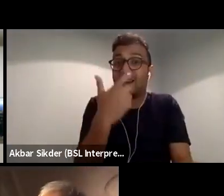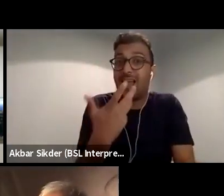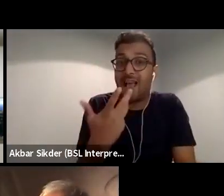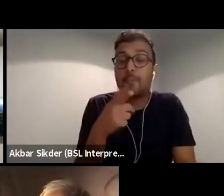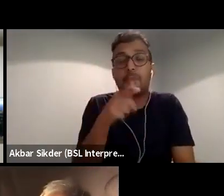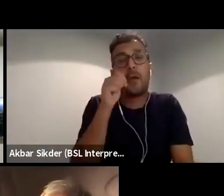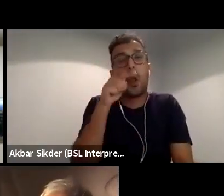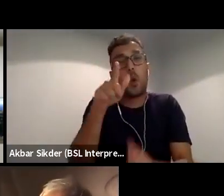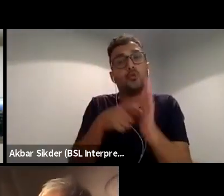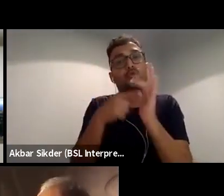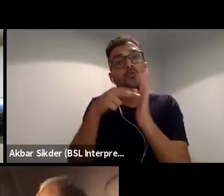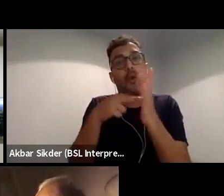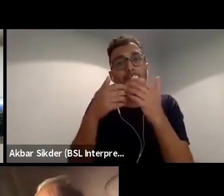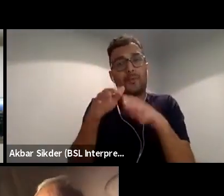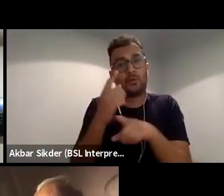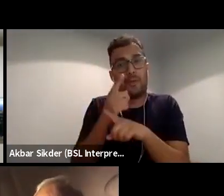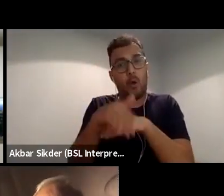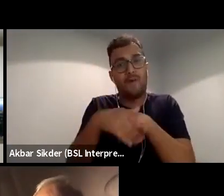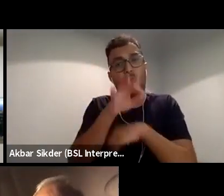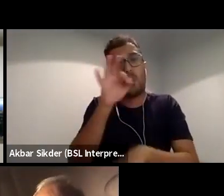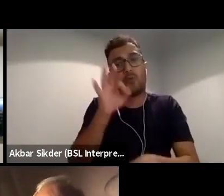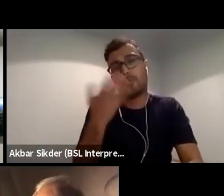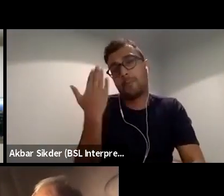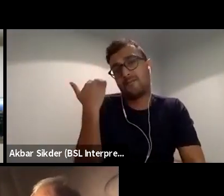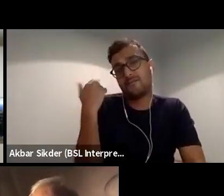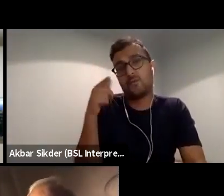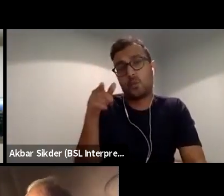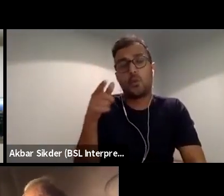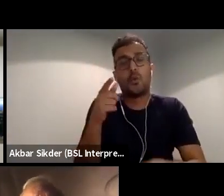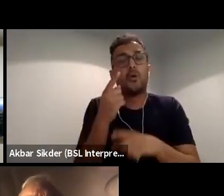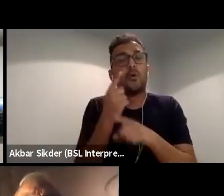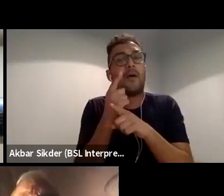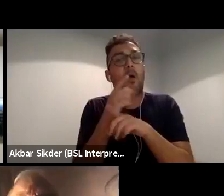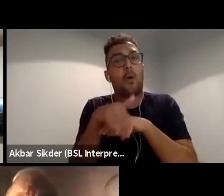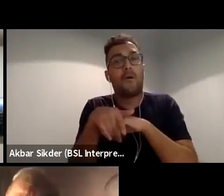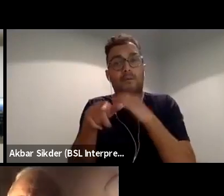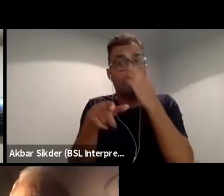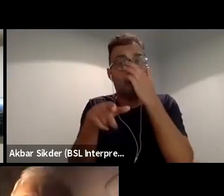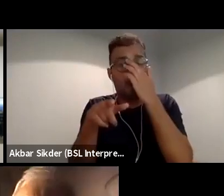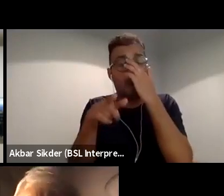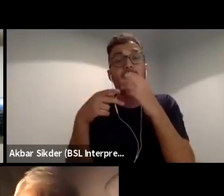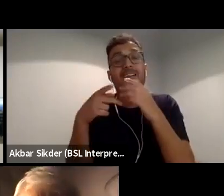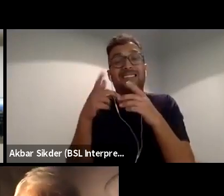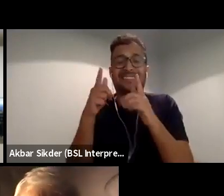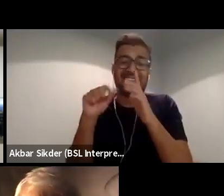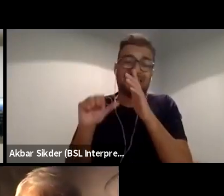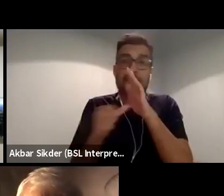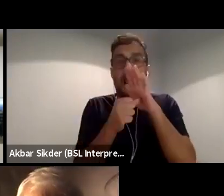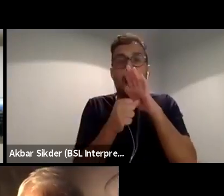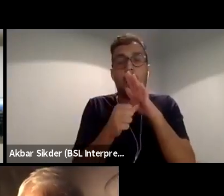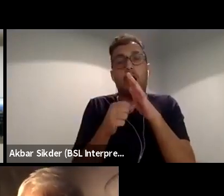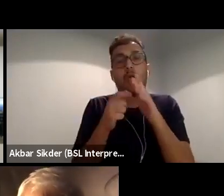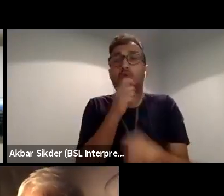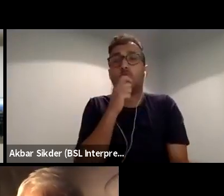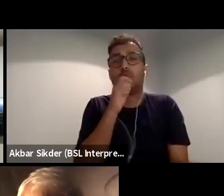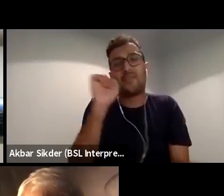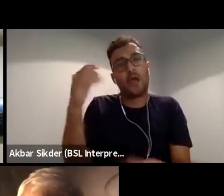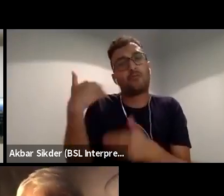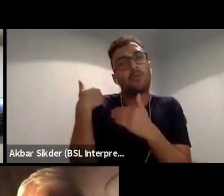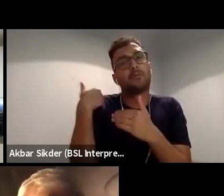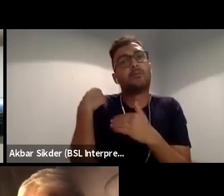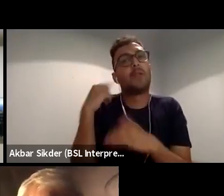to earlier about the responsibility of senior journalists in all of this. One of the journalists who attended